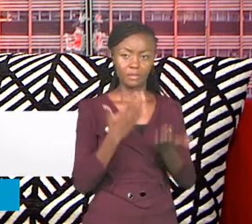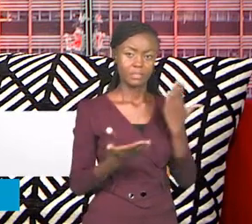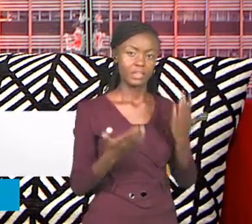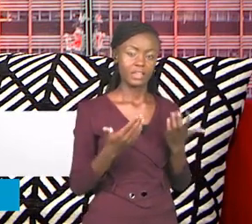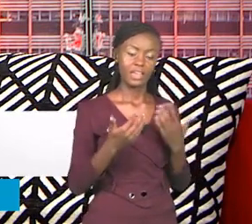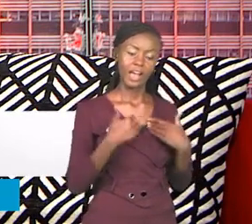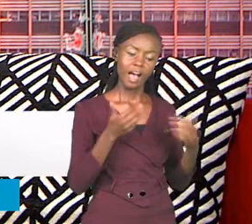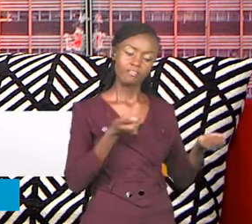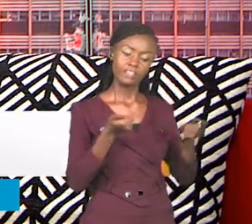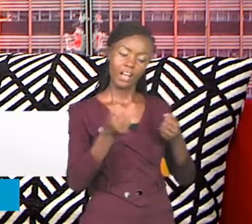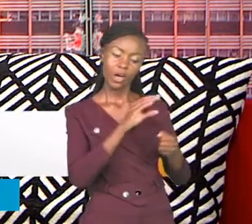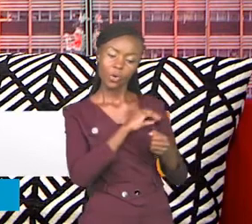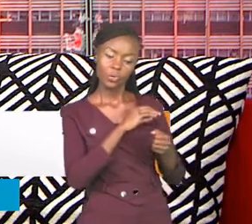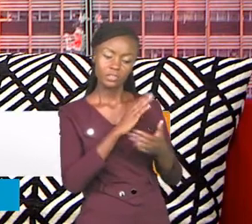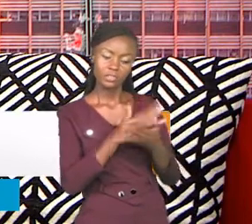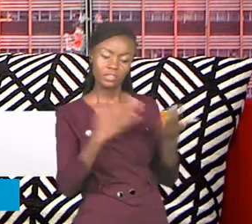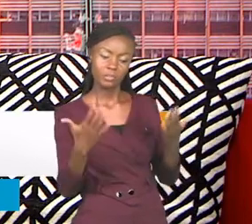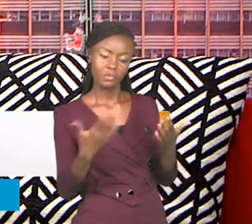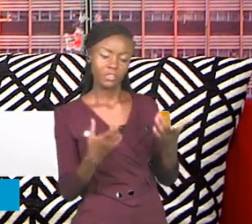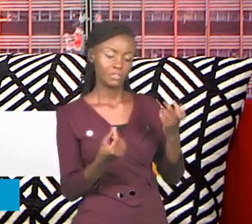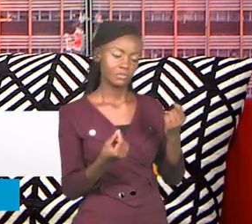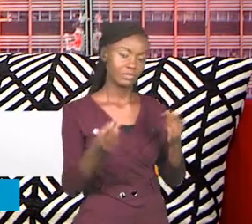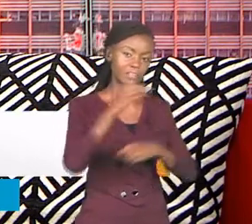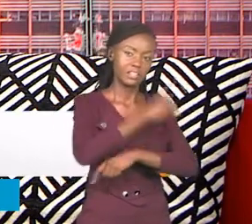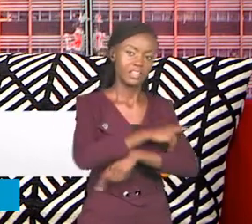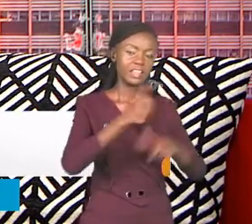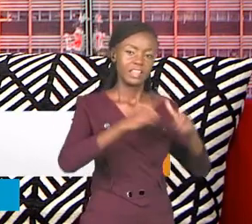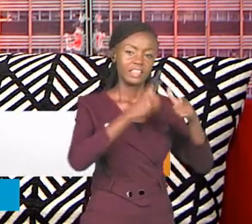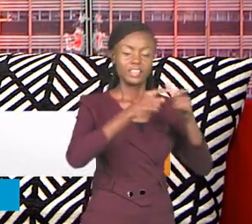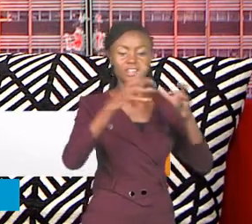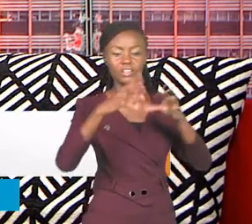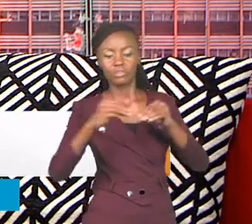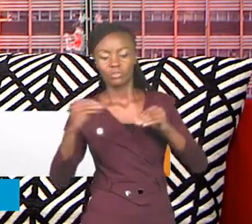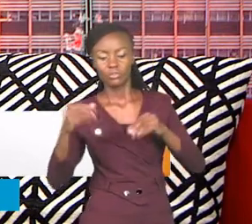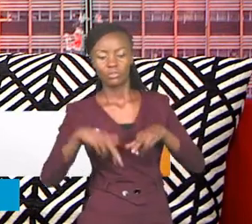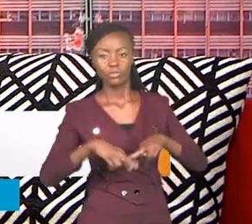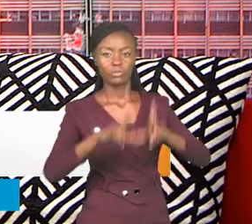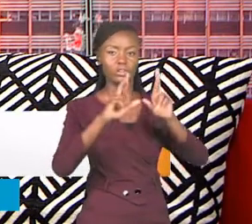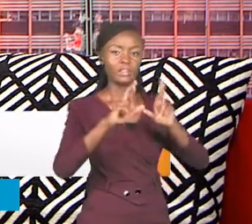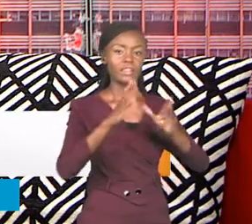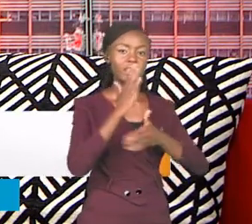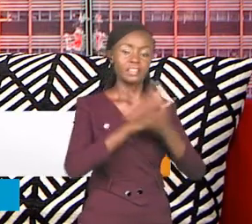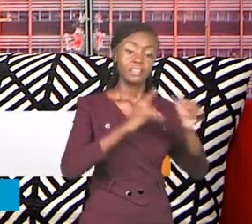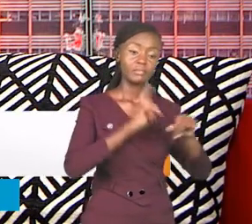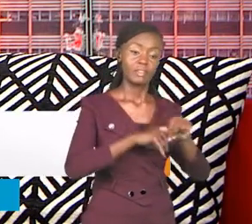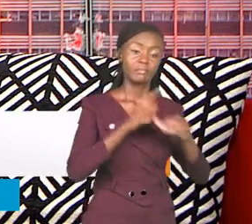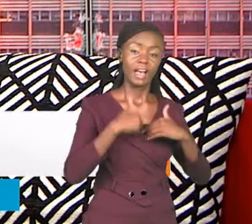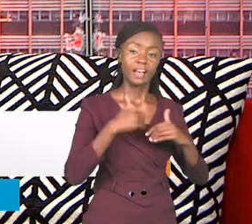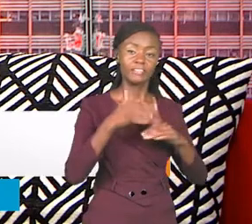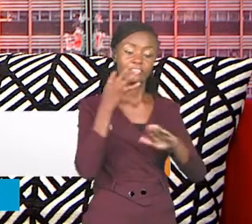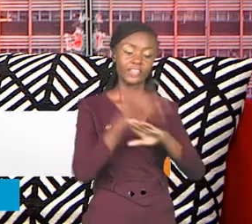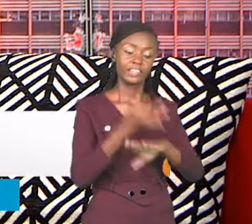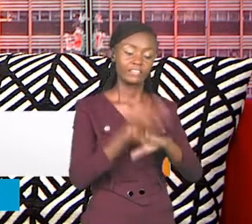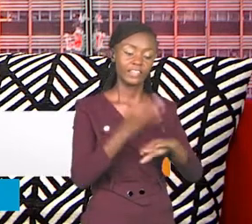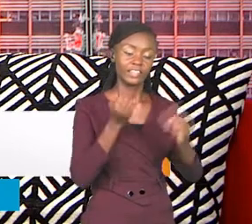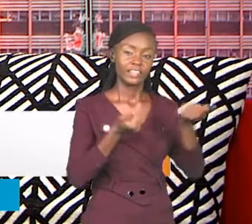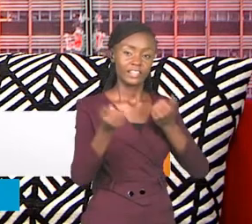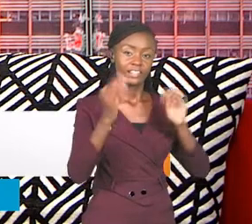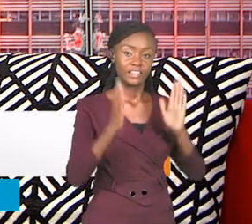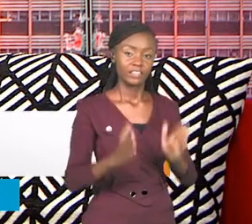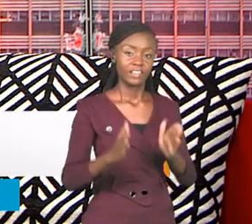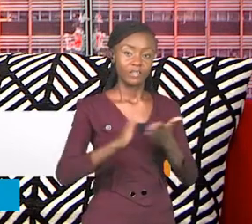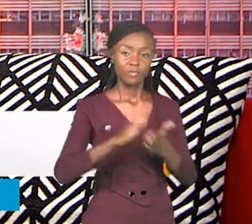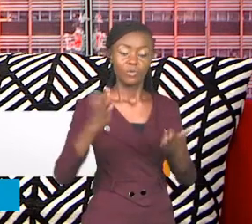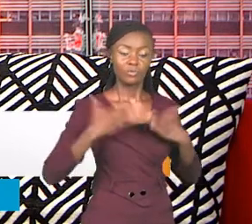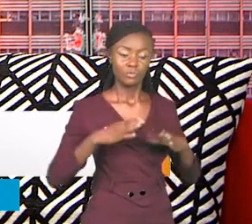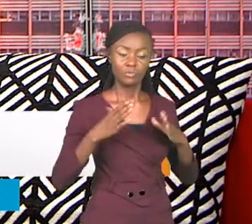hold of a vehicle somewhere for a few days and it's on the road. Mm-hmm. Novice drivers are also coming up. You know, you find majority of these guys,